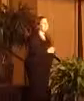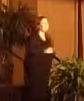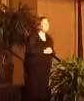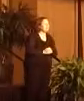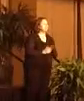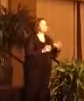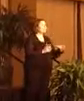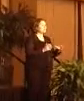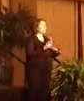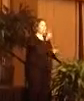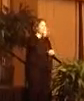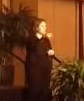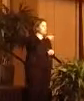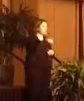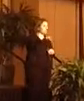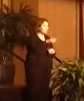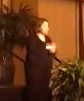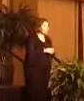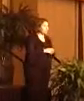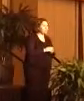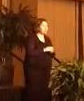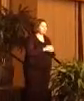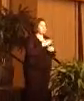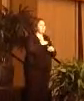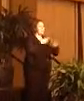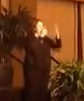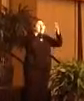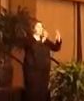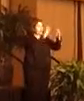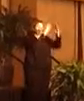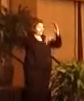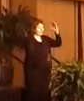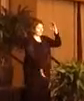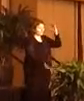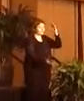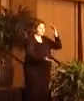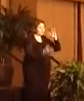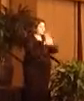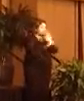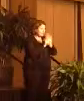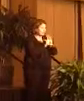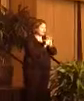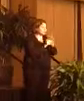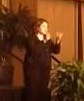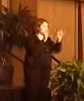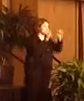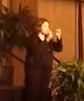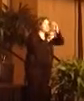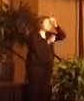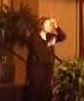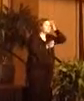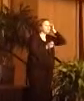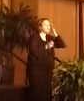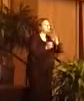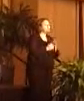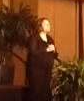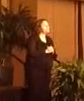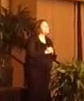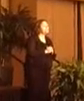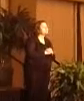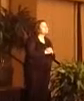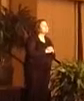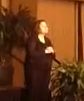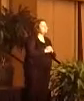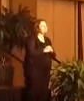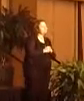here's a question for you. Of all the topics I've ever covered, what do you think, and this is a perfect segue for tonight, what do you think is